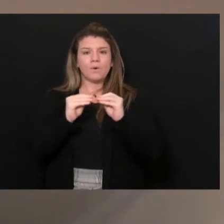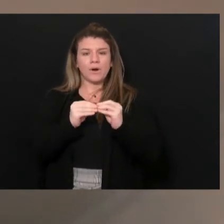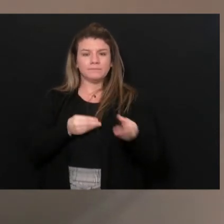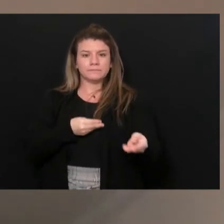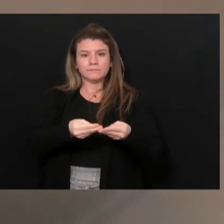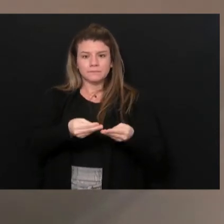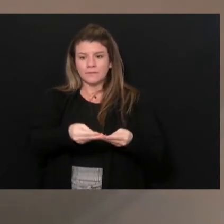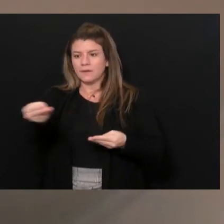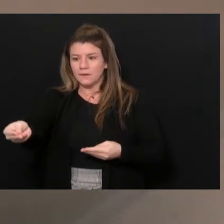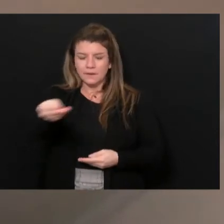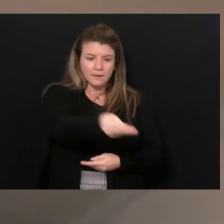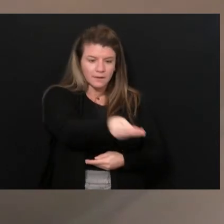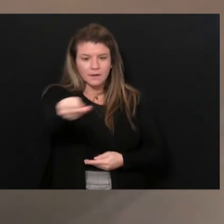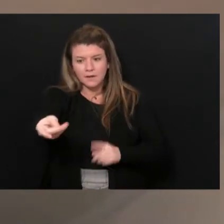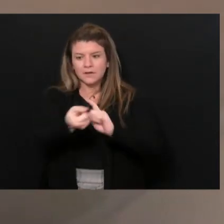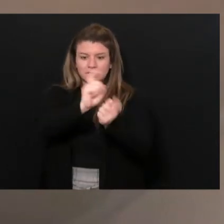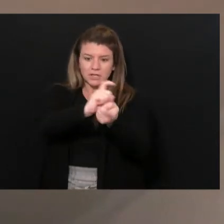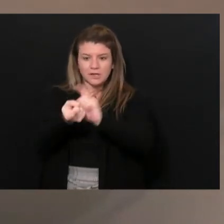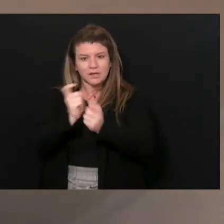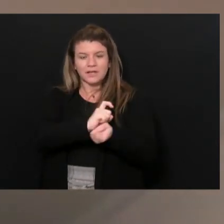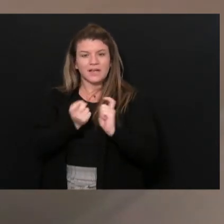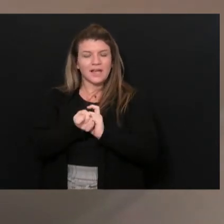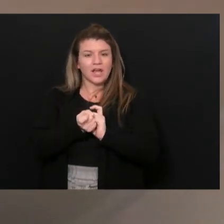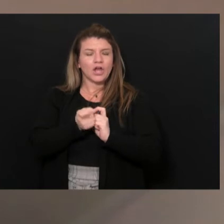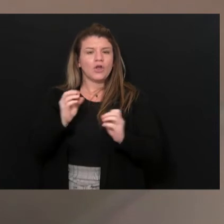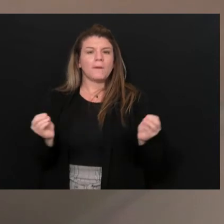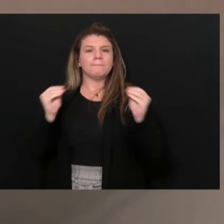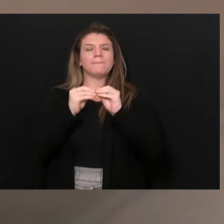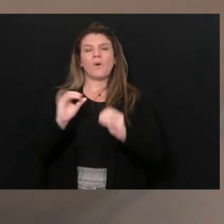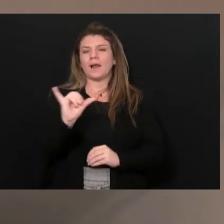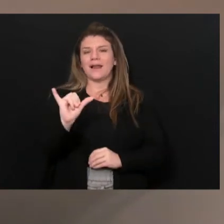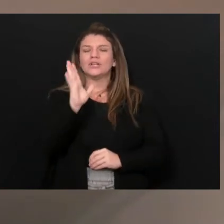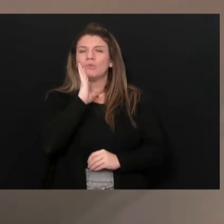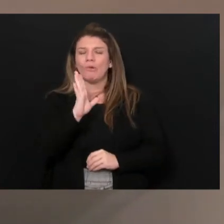with any process, the more likely you will experience